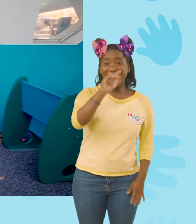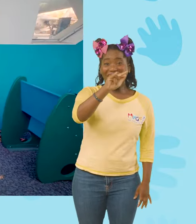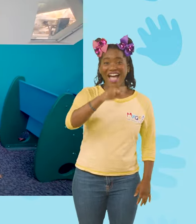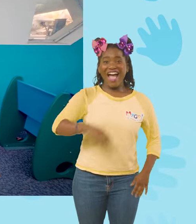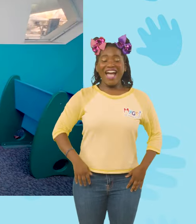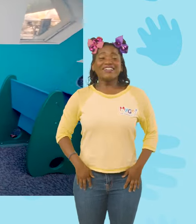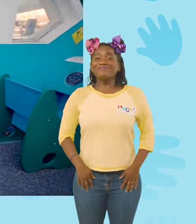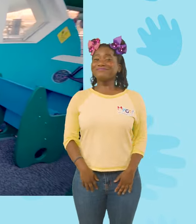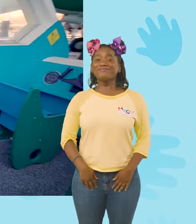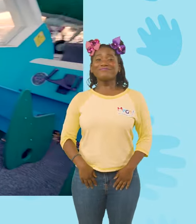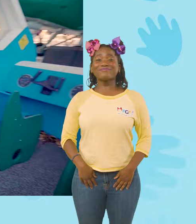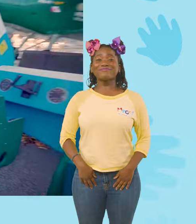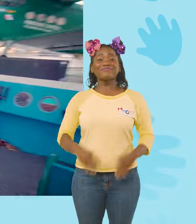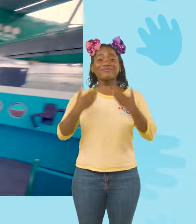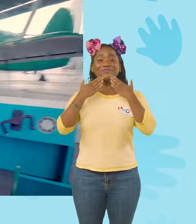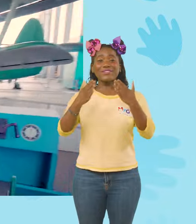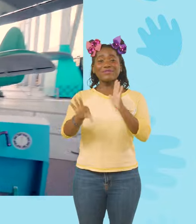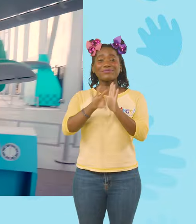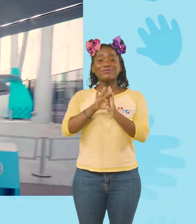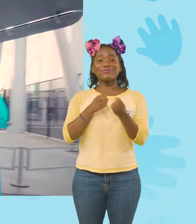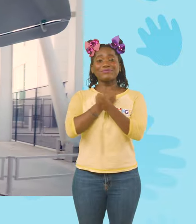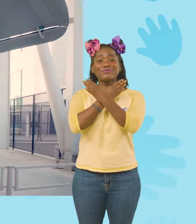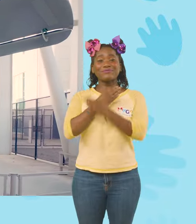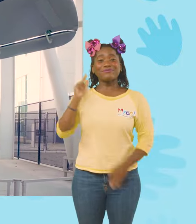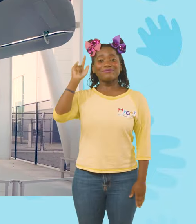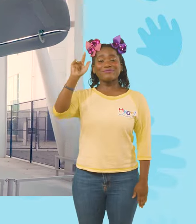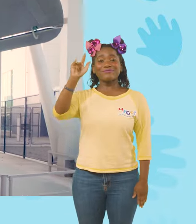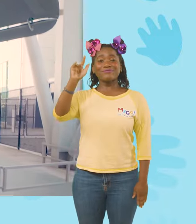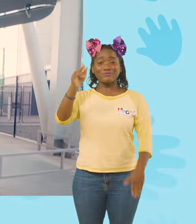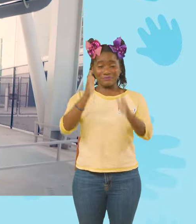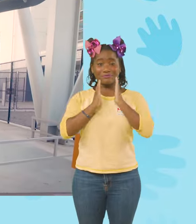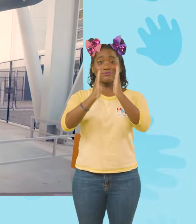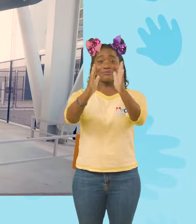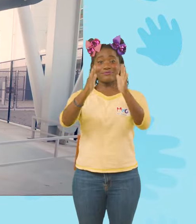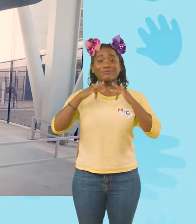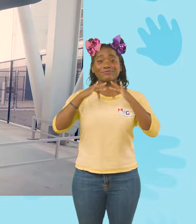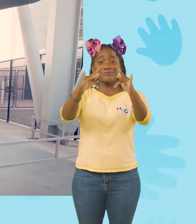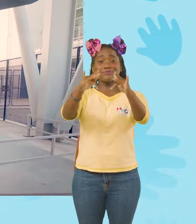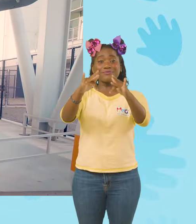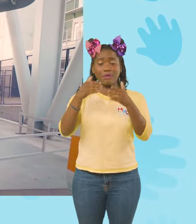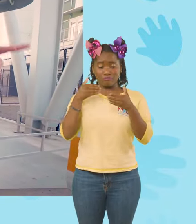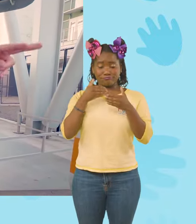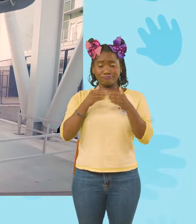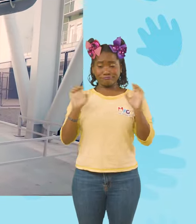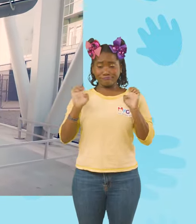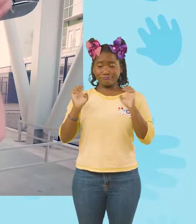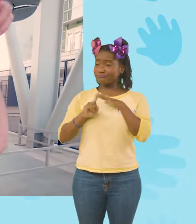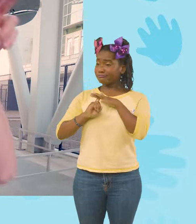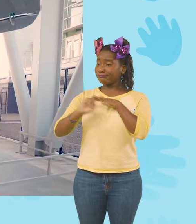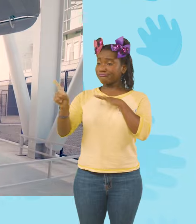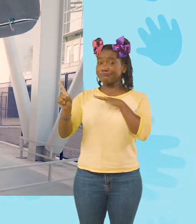for the flight. Thank you for choosing Blippi Airlines. Please mind the aisles and be sure to find the